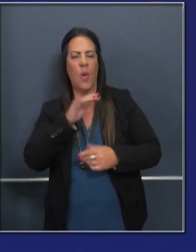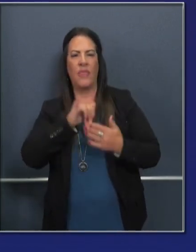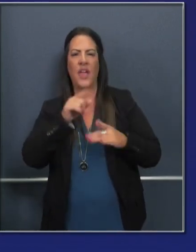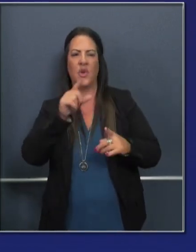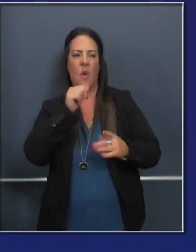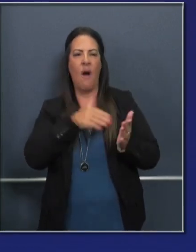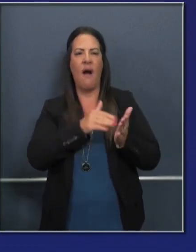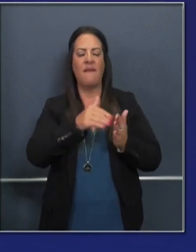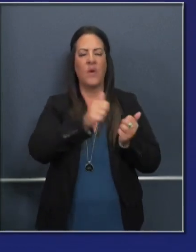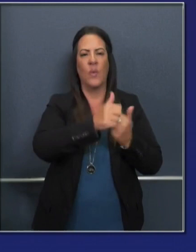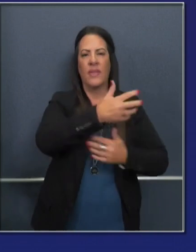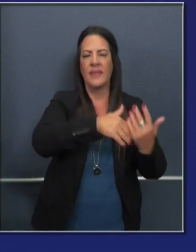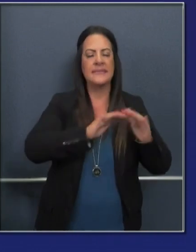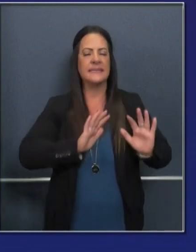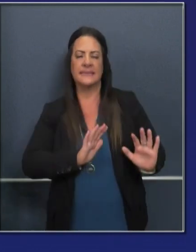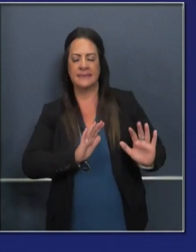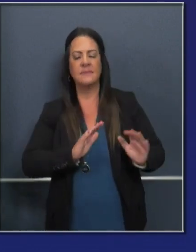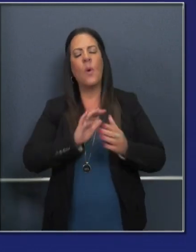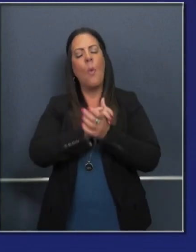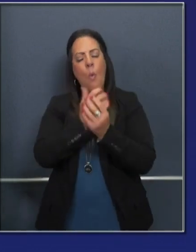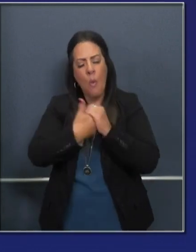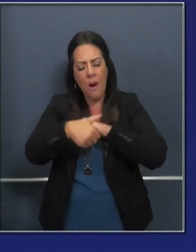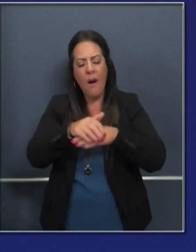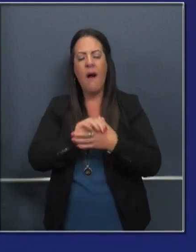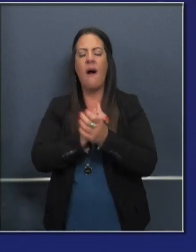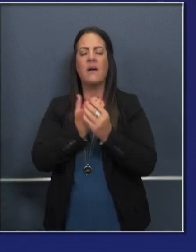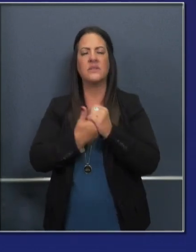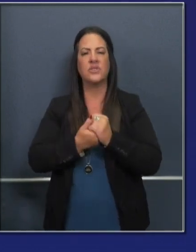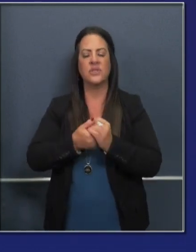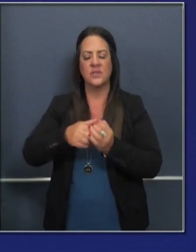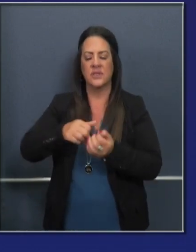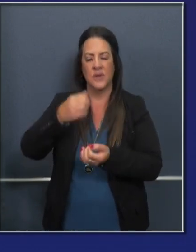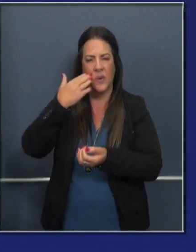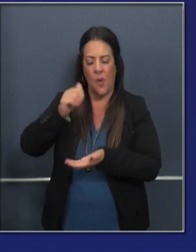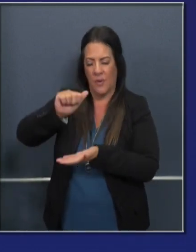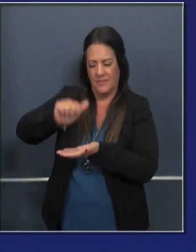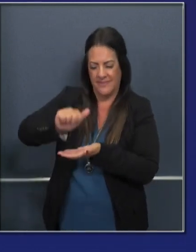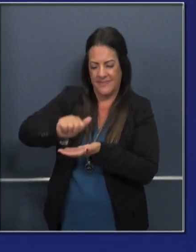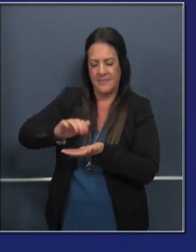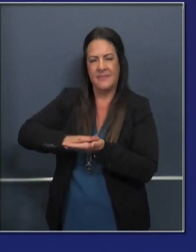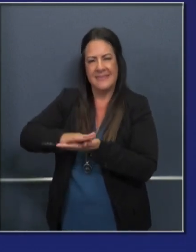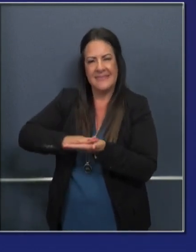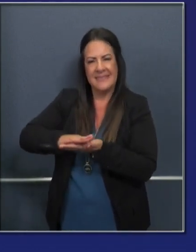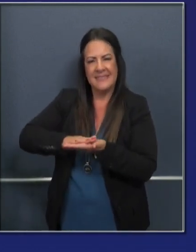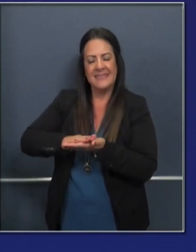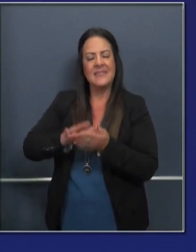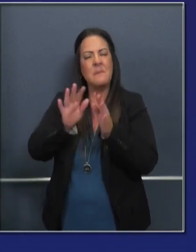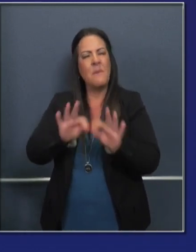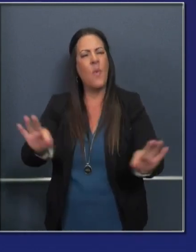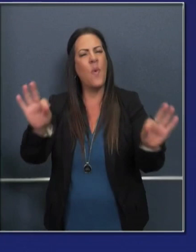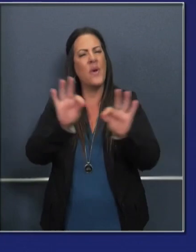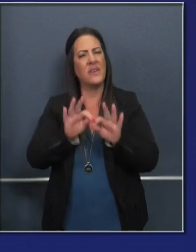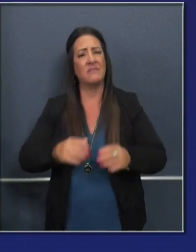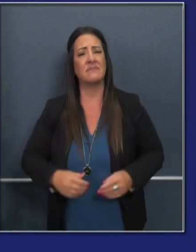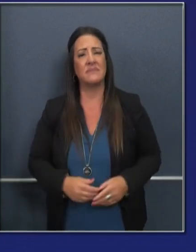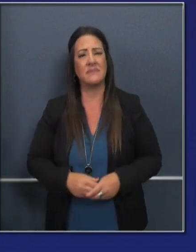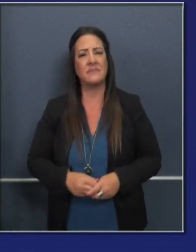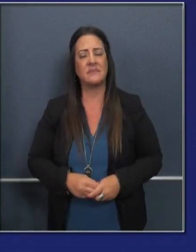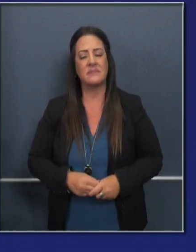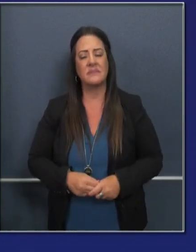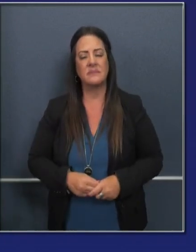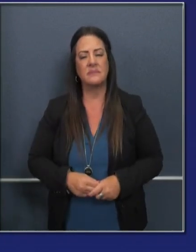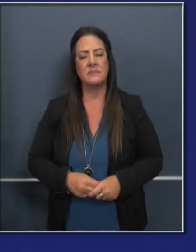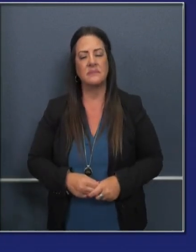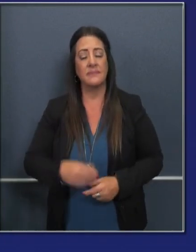use common sense and hygiene. Answer the call. You'll see that on this list because that call may be from a